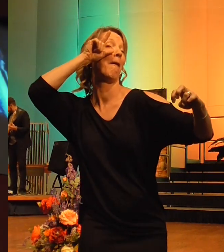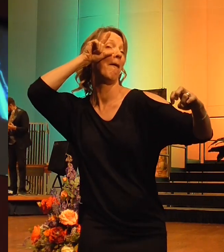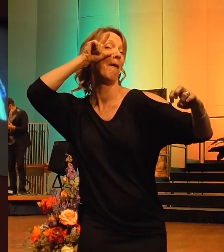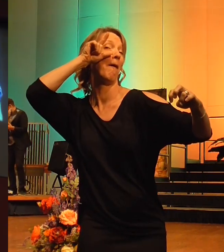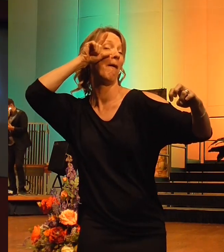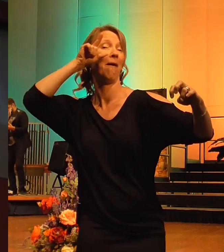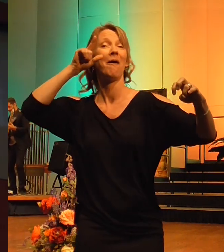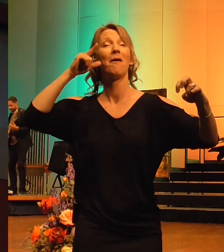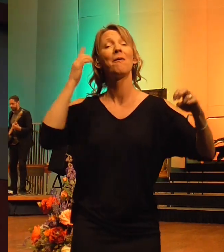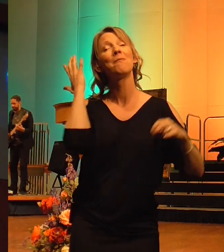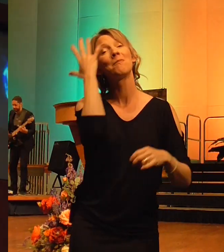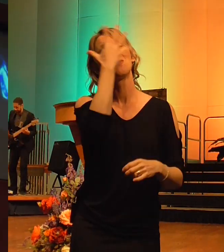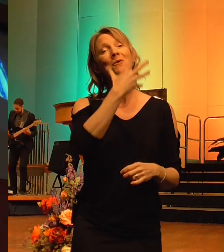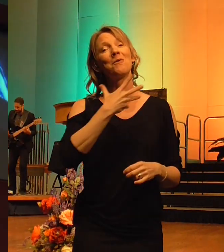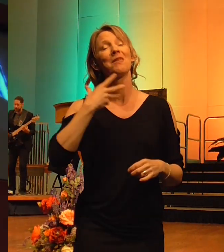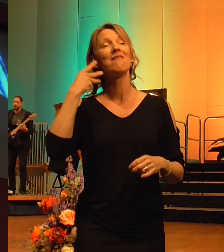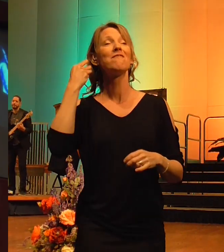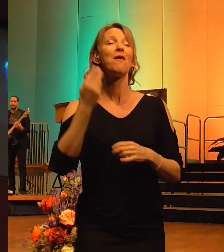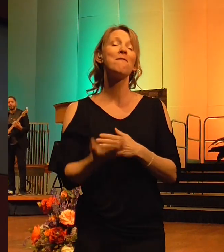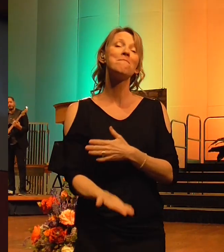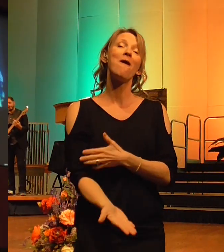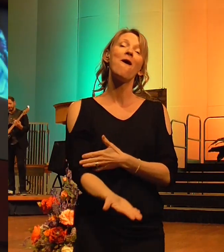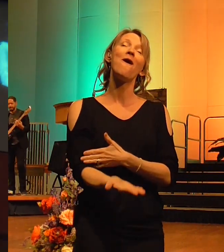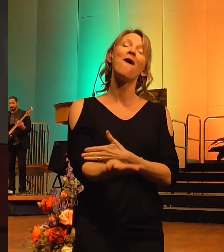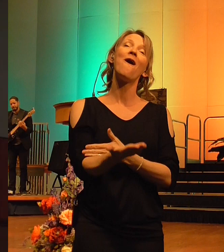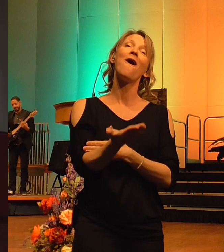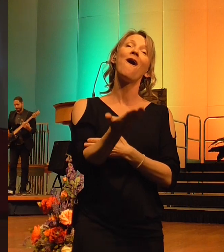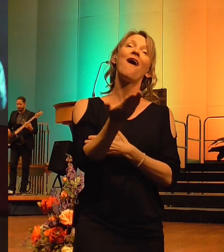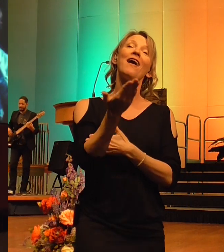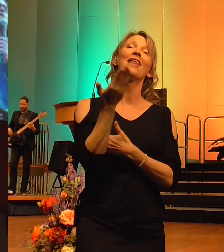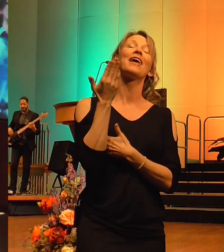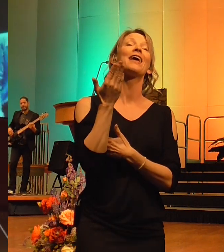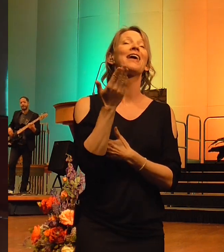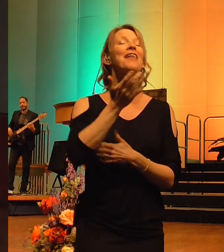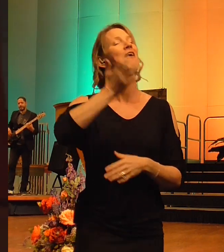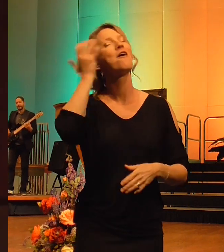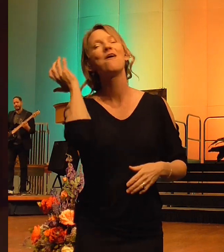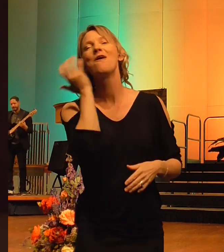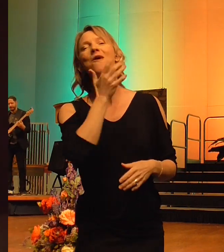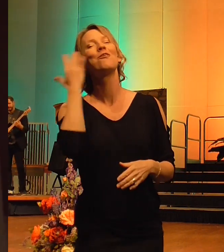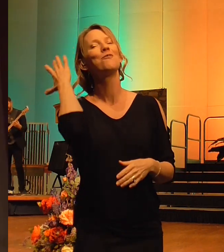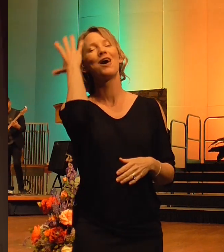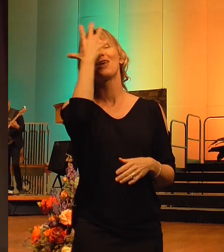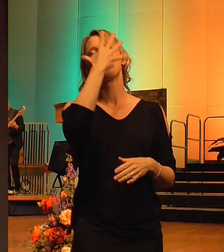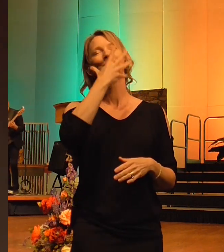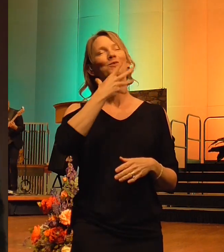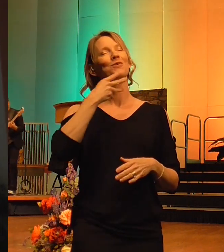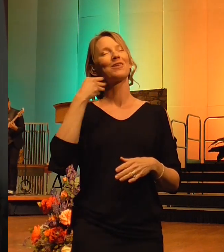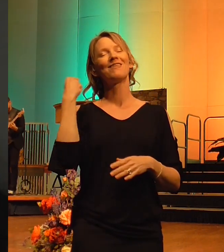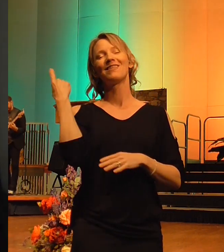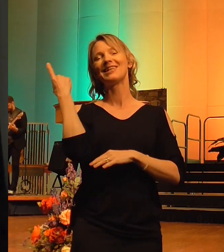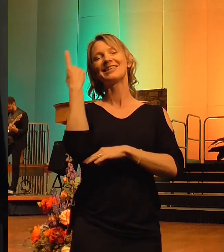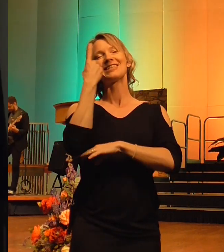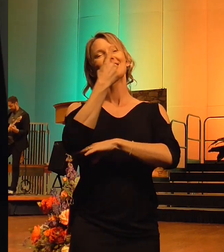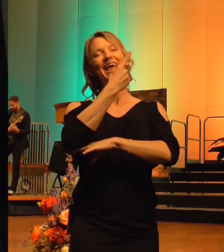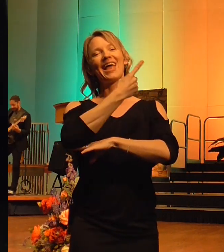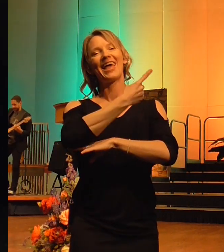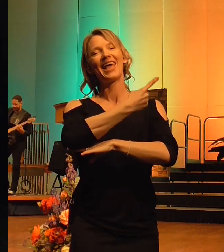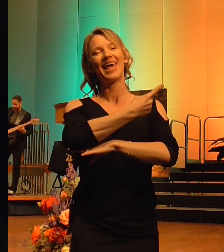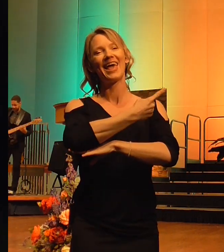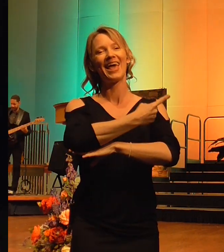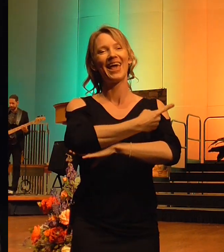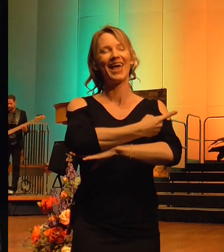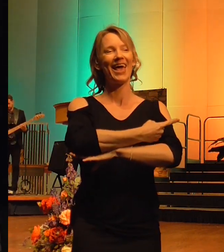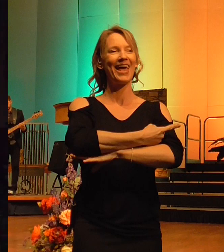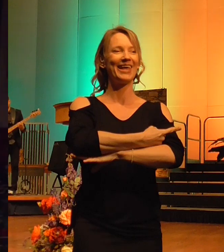eye. Oh, what a beautiful morning. Oh, what a